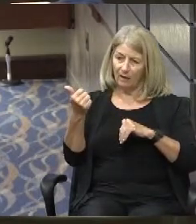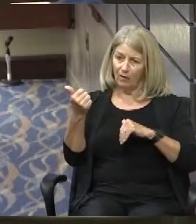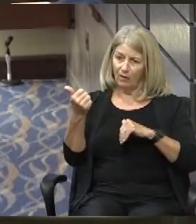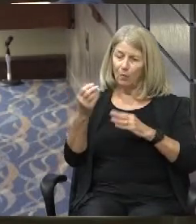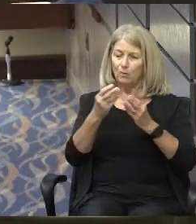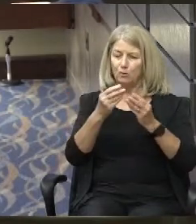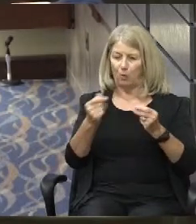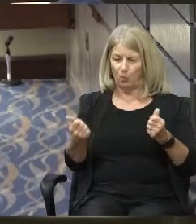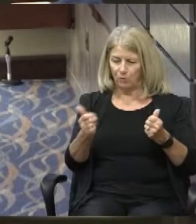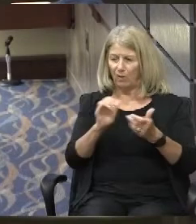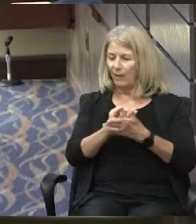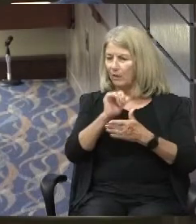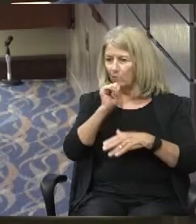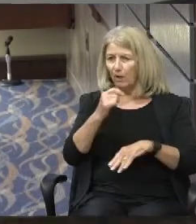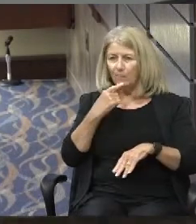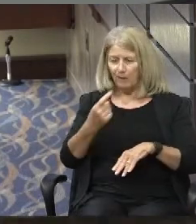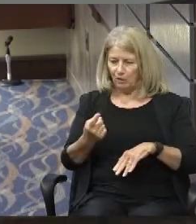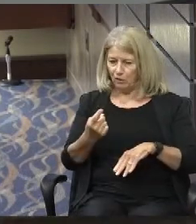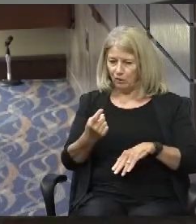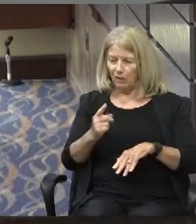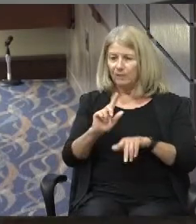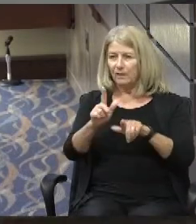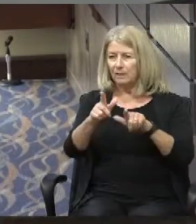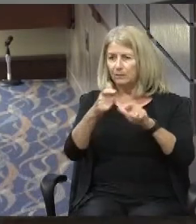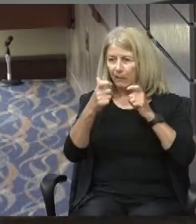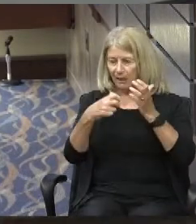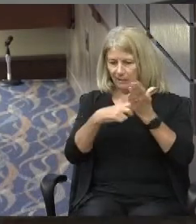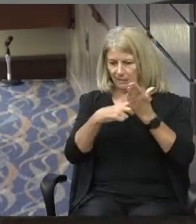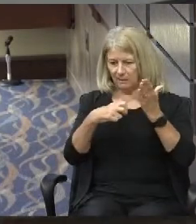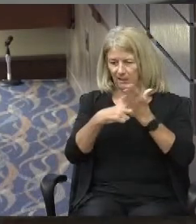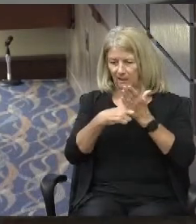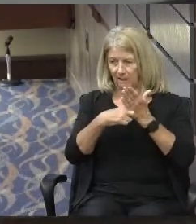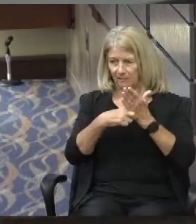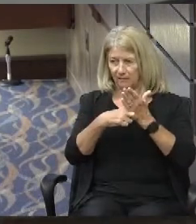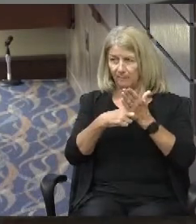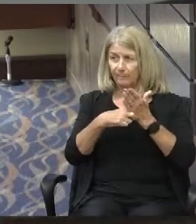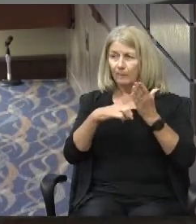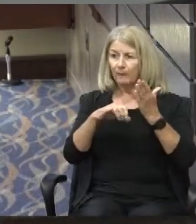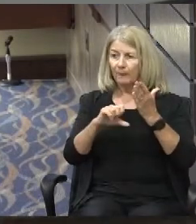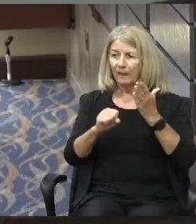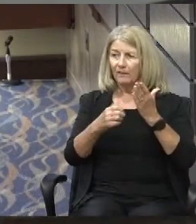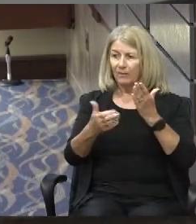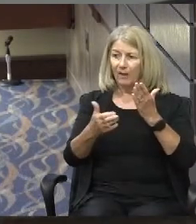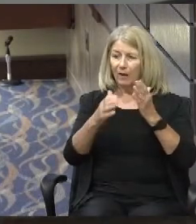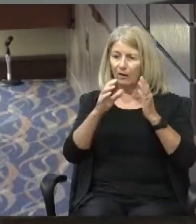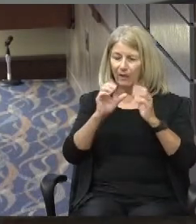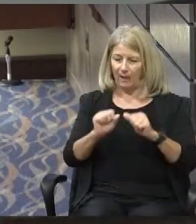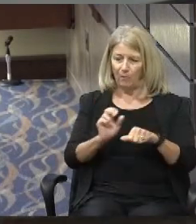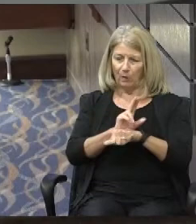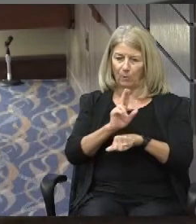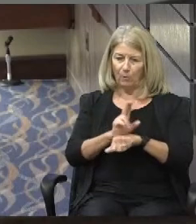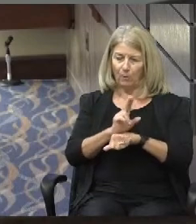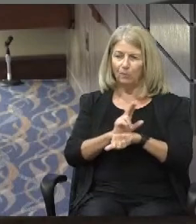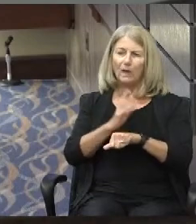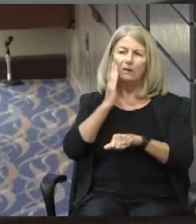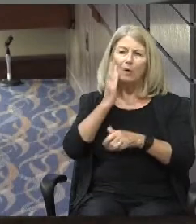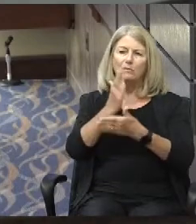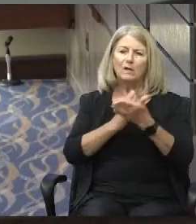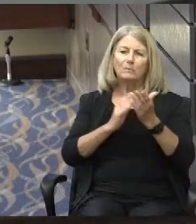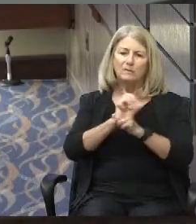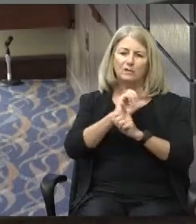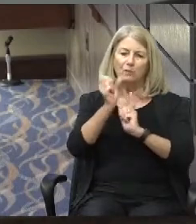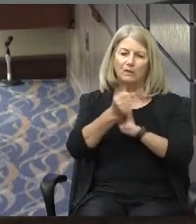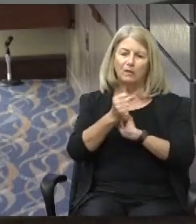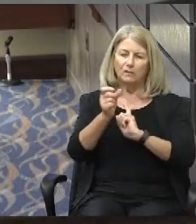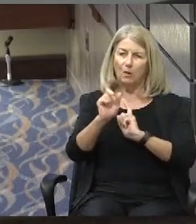solution that you didn't mention is speeding tickets. I mean, can we mobilize, I know in certain cases where